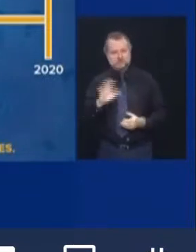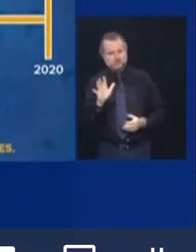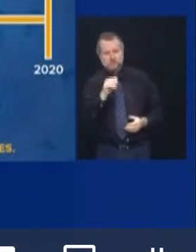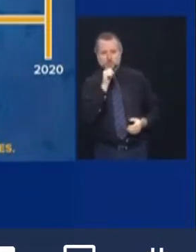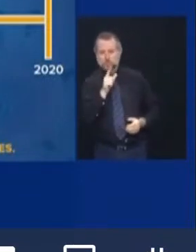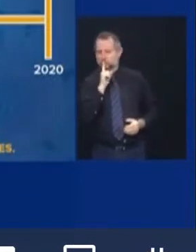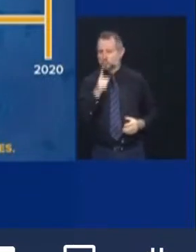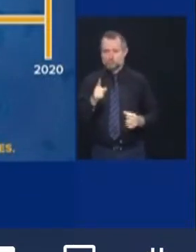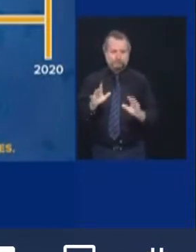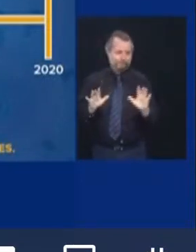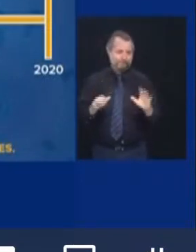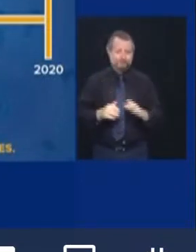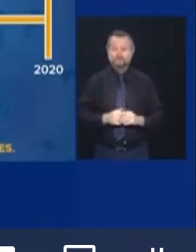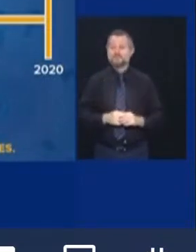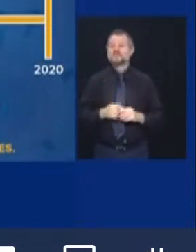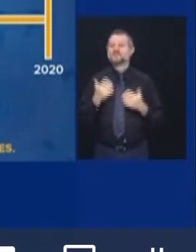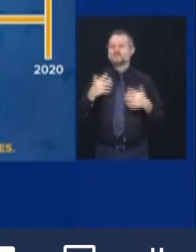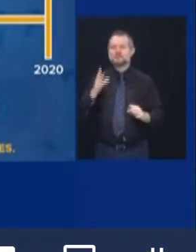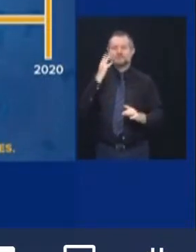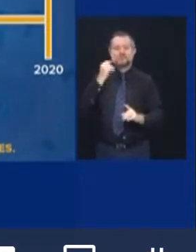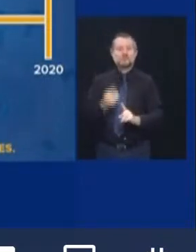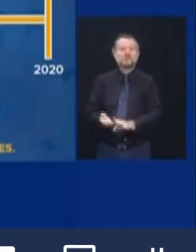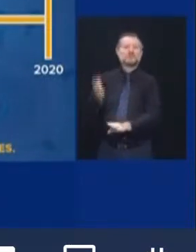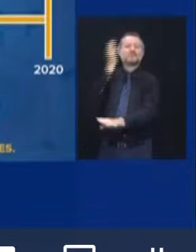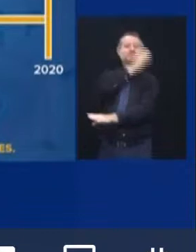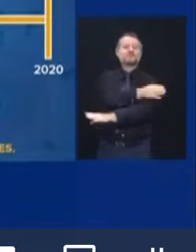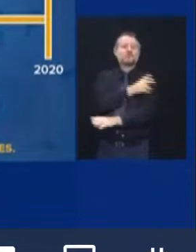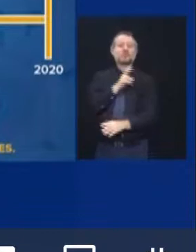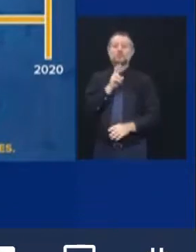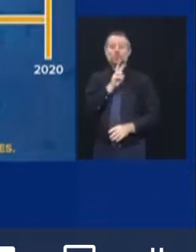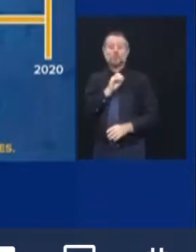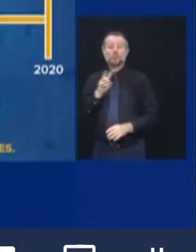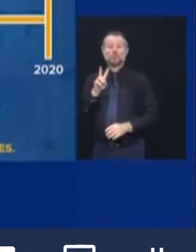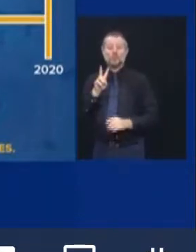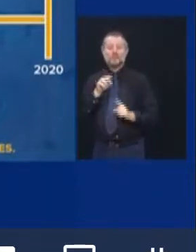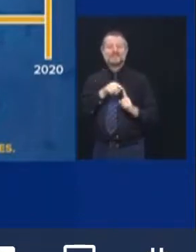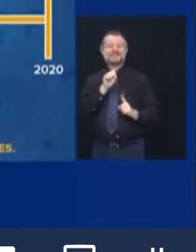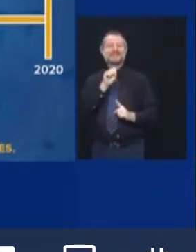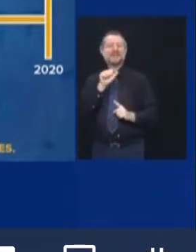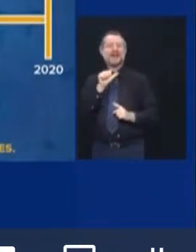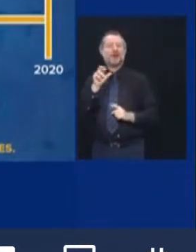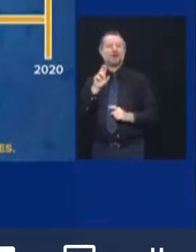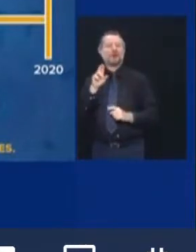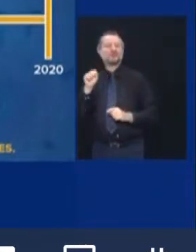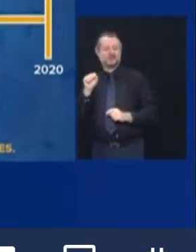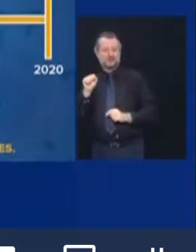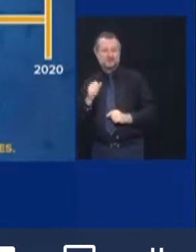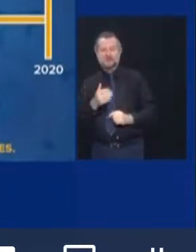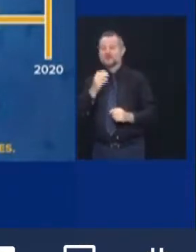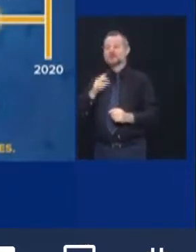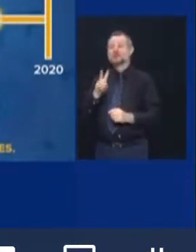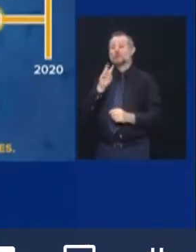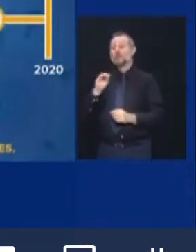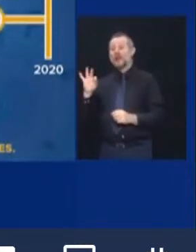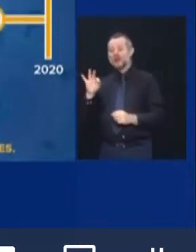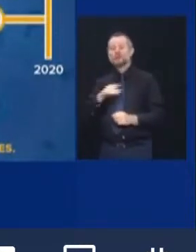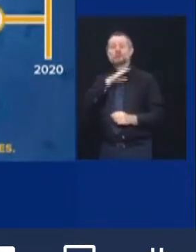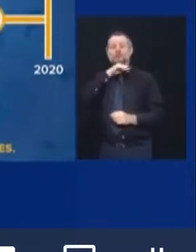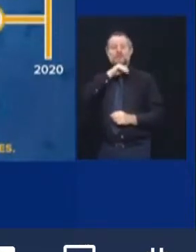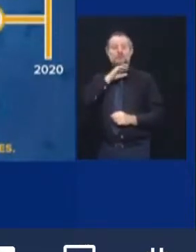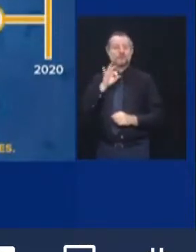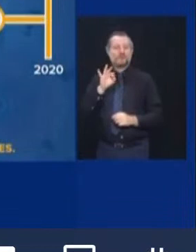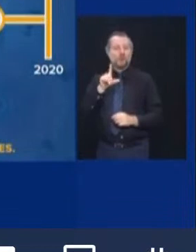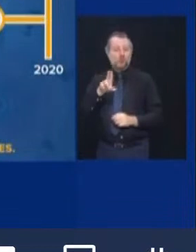We had gone through this before. 2002 was SARS, then the swine flu, then MERS, then Ebola,